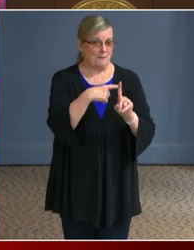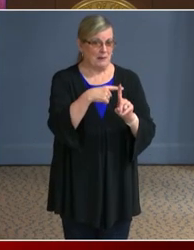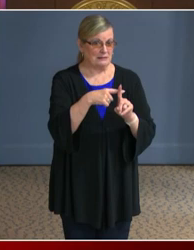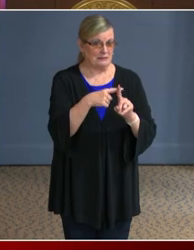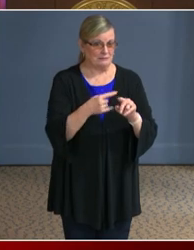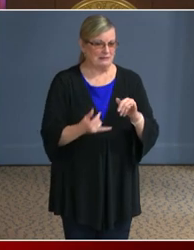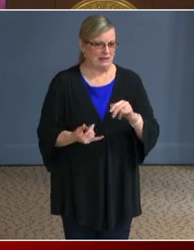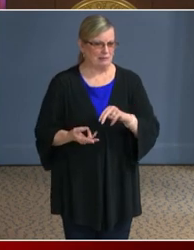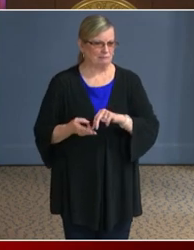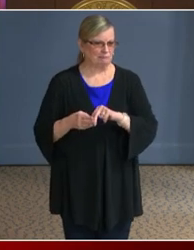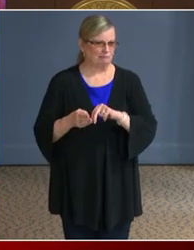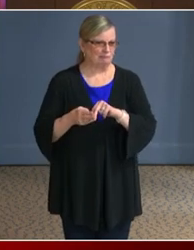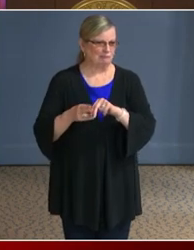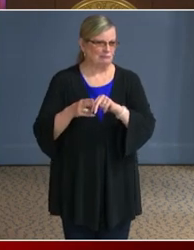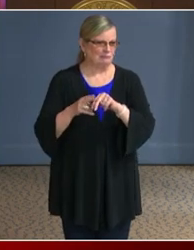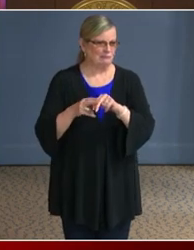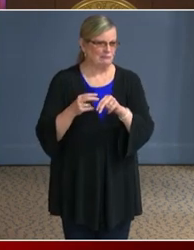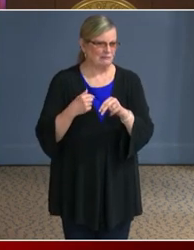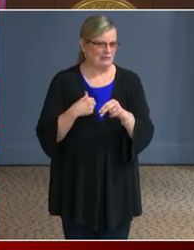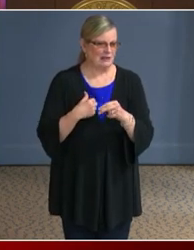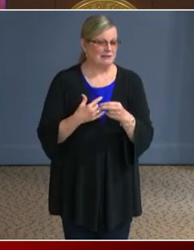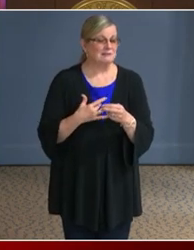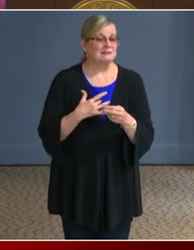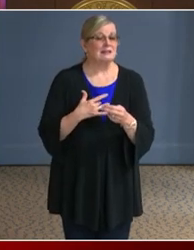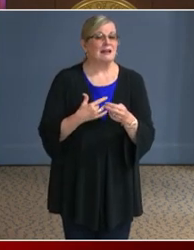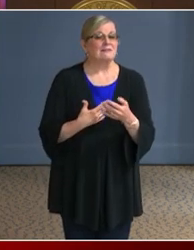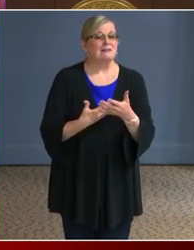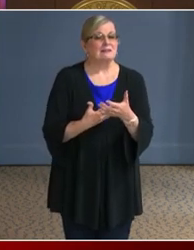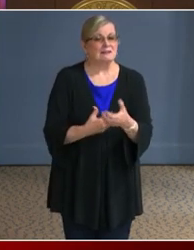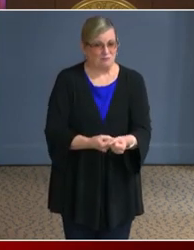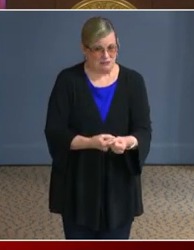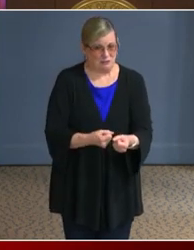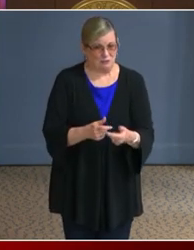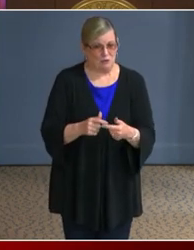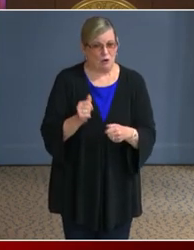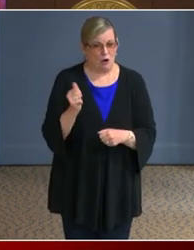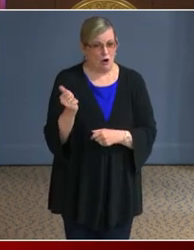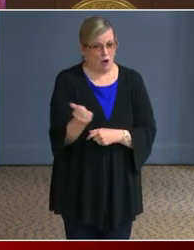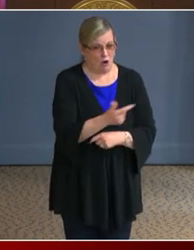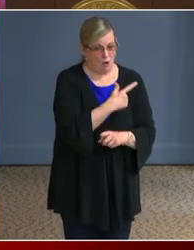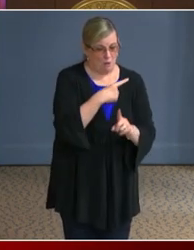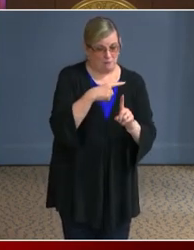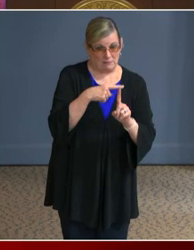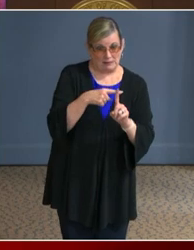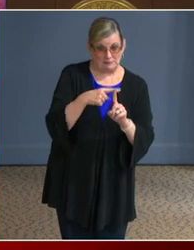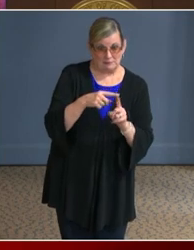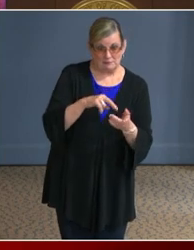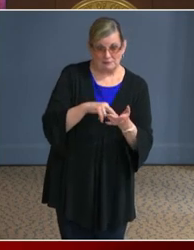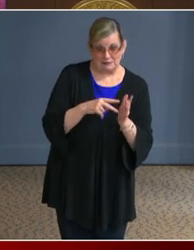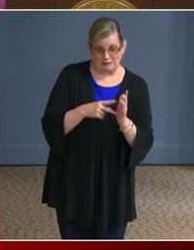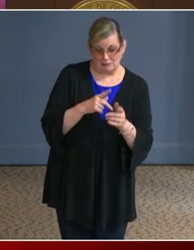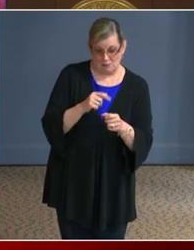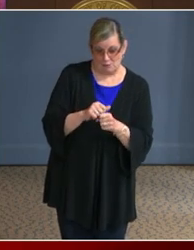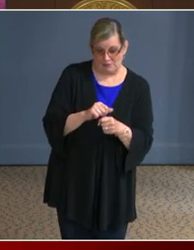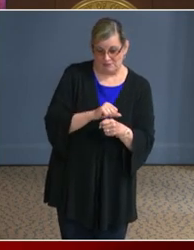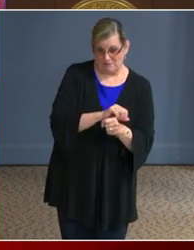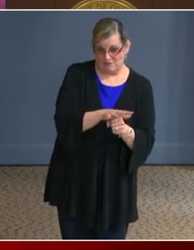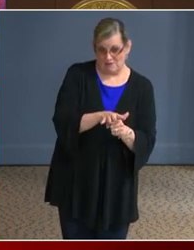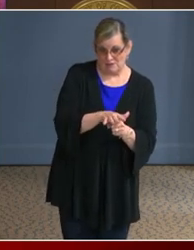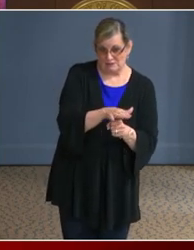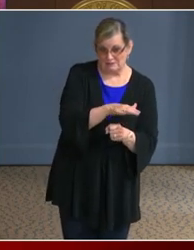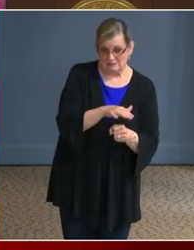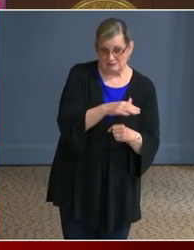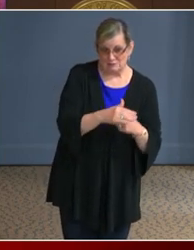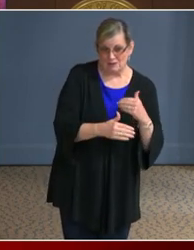that those metrics are a positive indicator of where we are with the virus and the progress that we